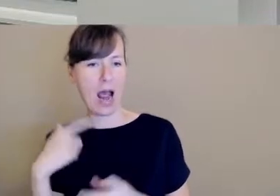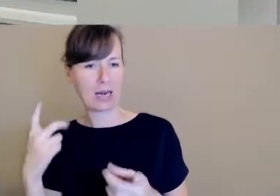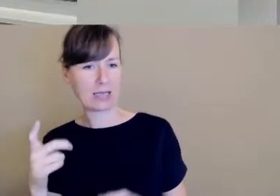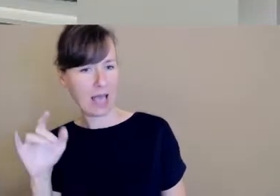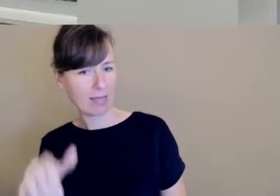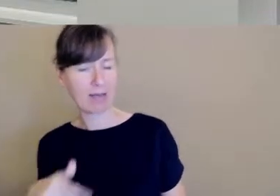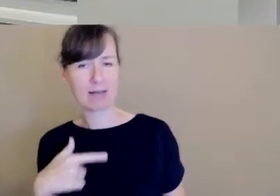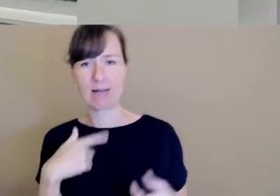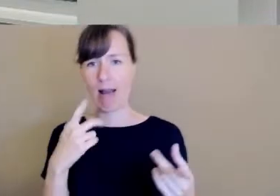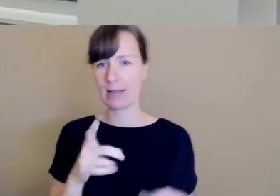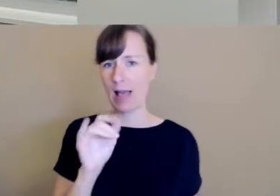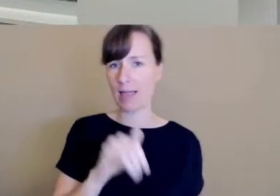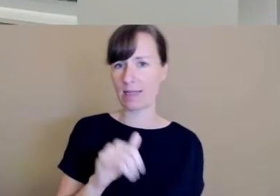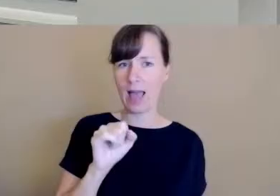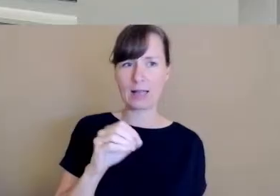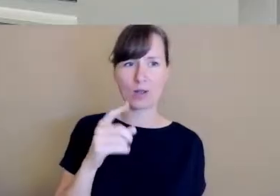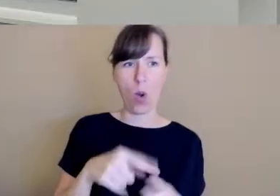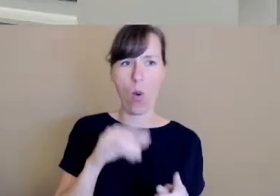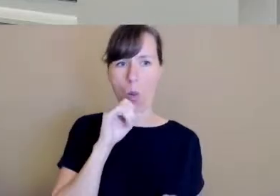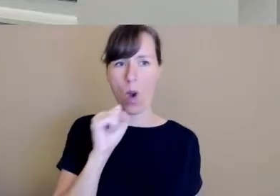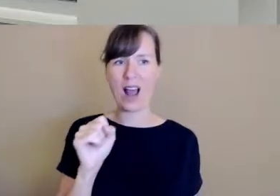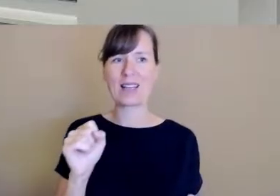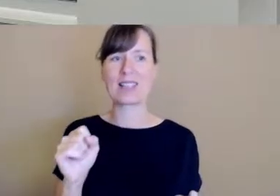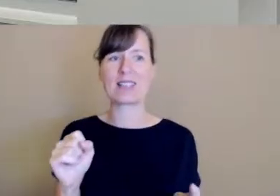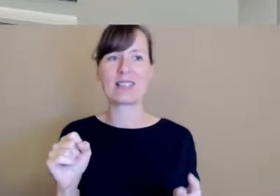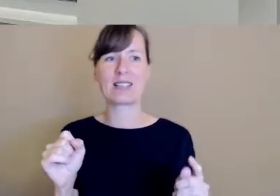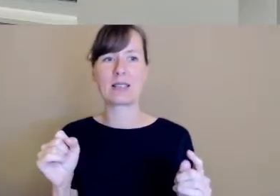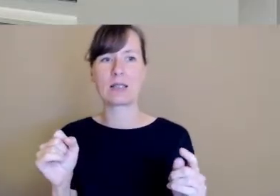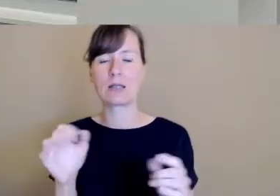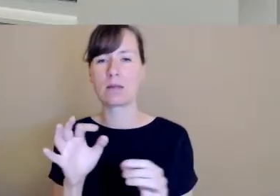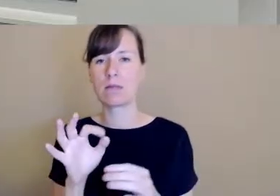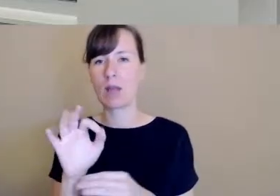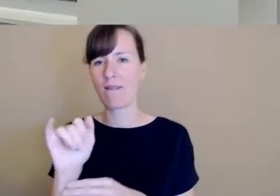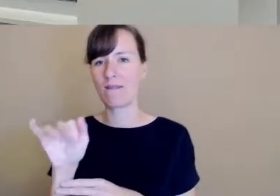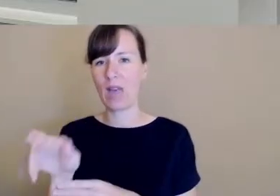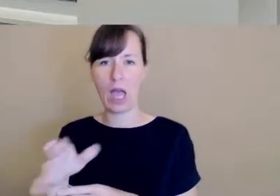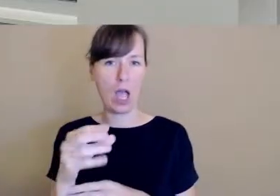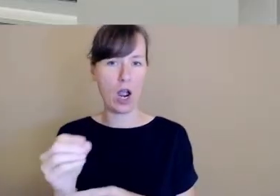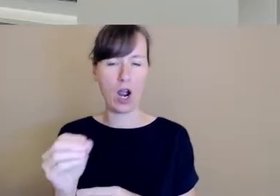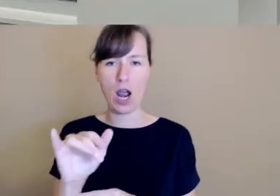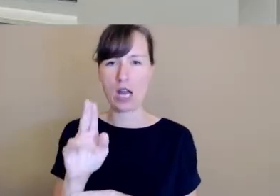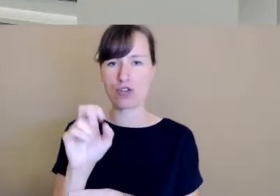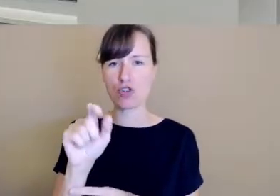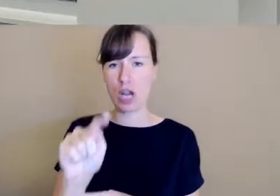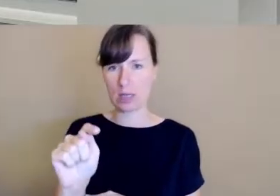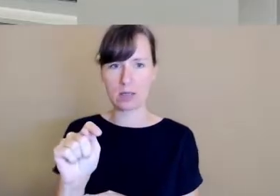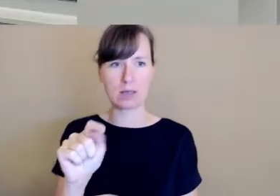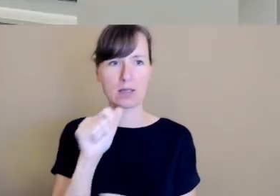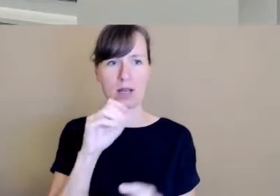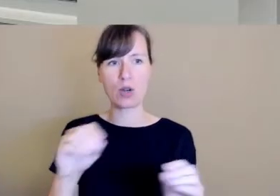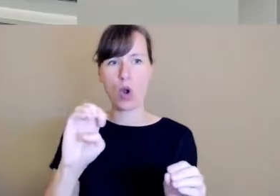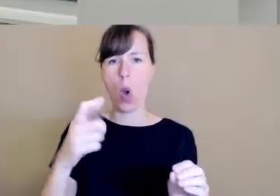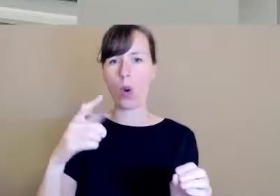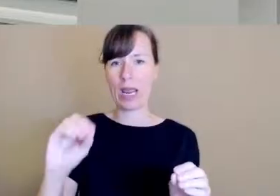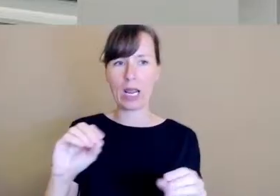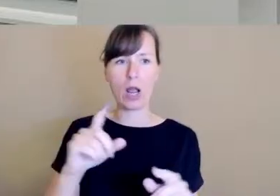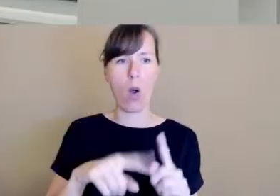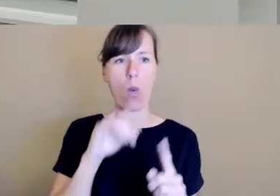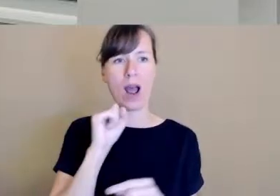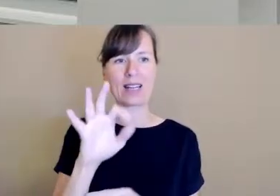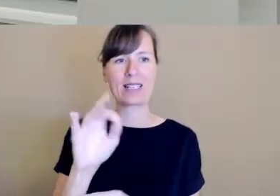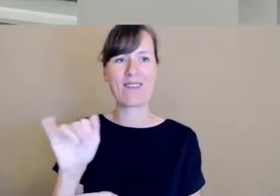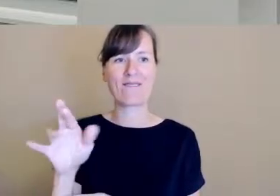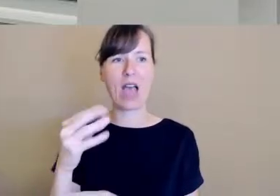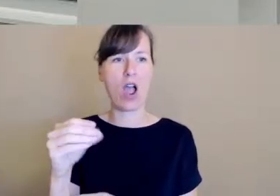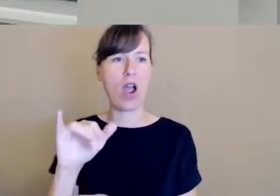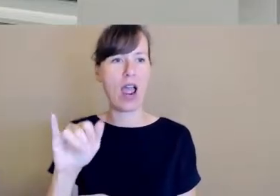as what is fair and just, right? No ego, what is fair and just for everyone. Thank